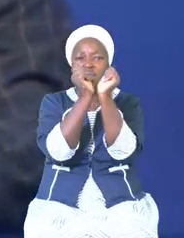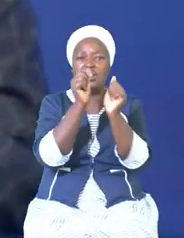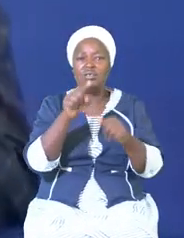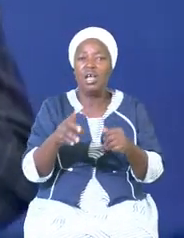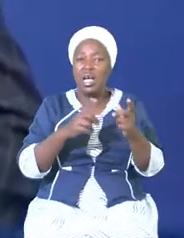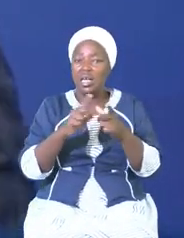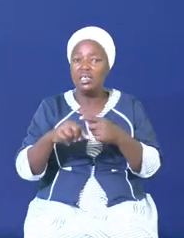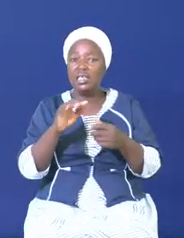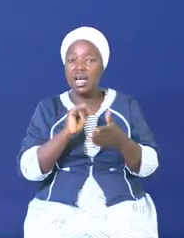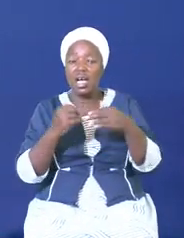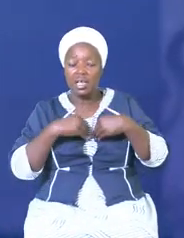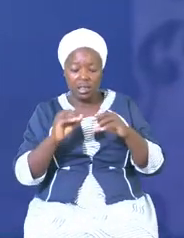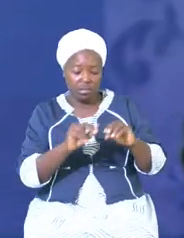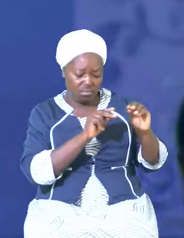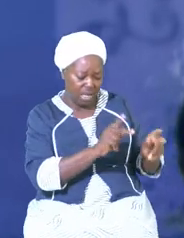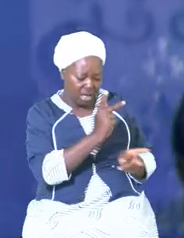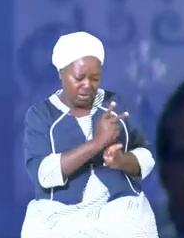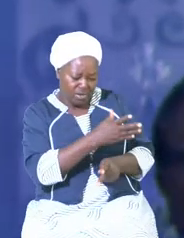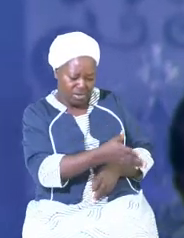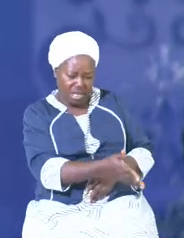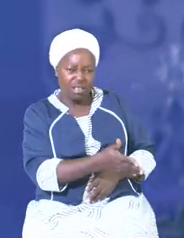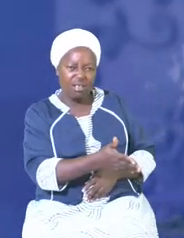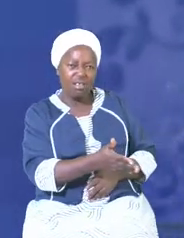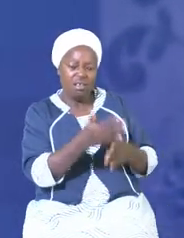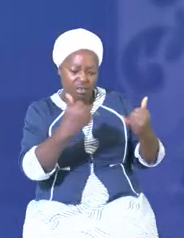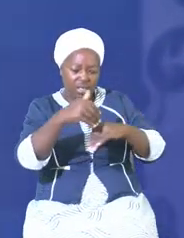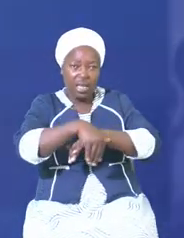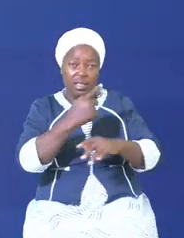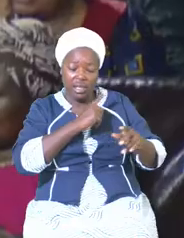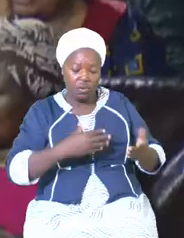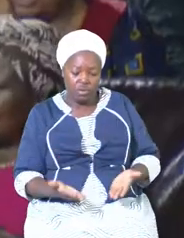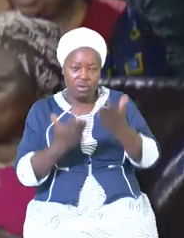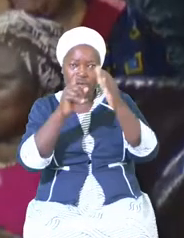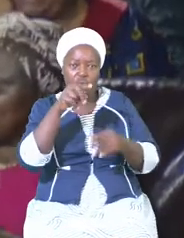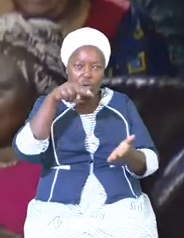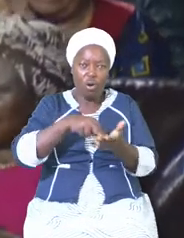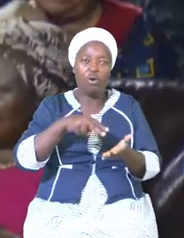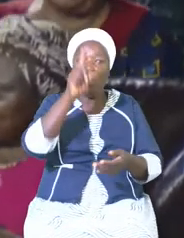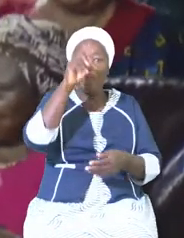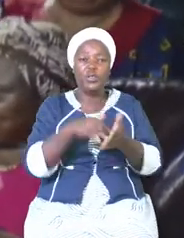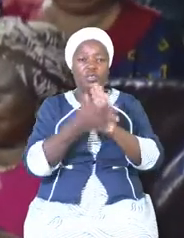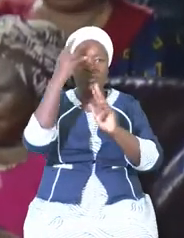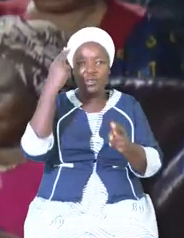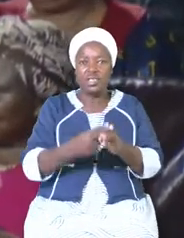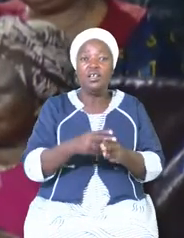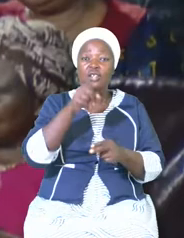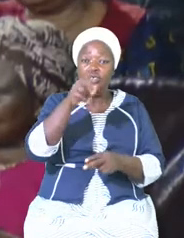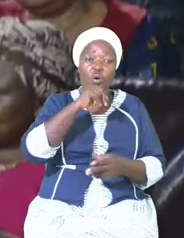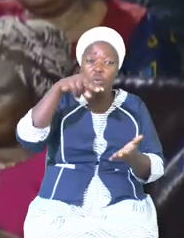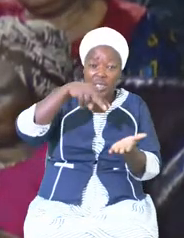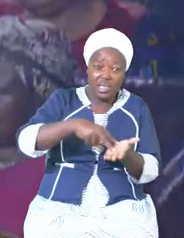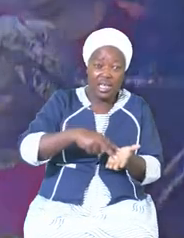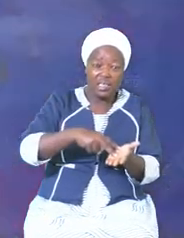you there bedridden, tonight the Lord will raise you up in Jesus' name, because he is